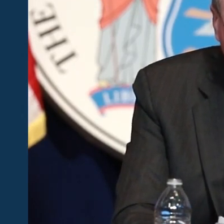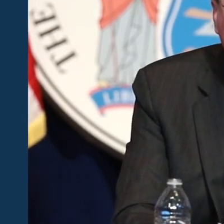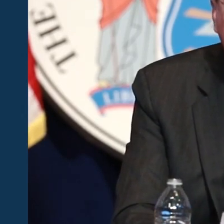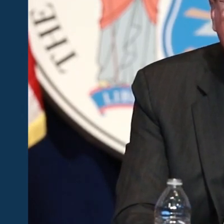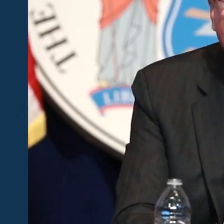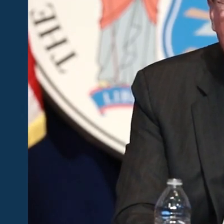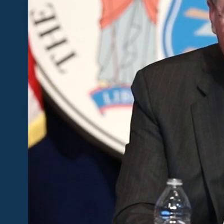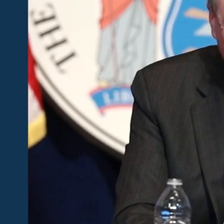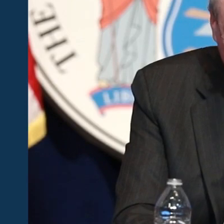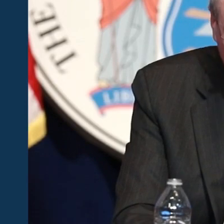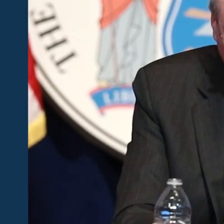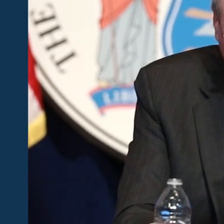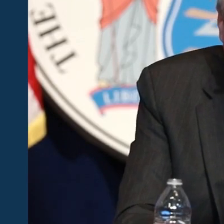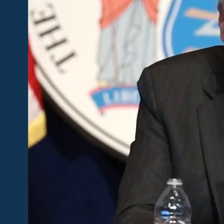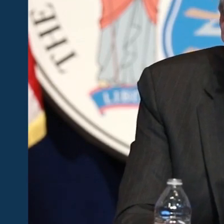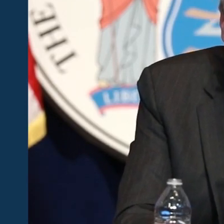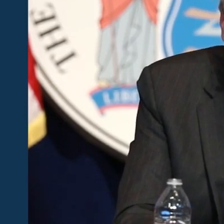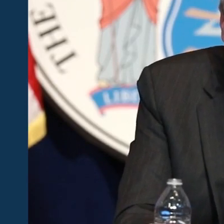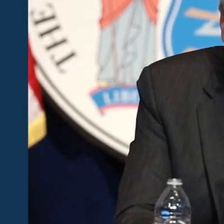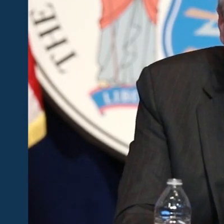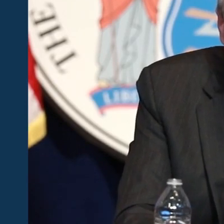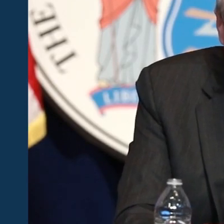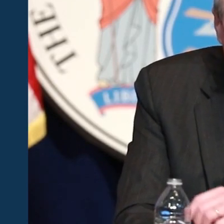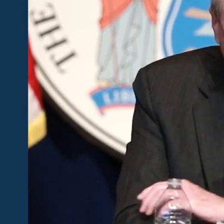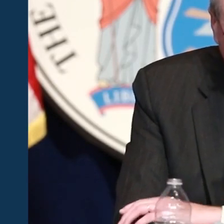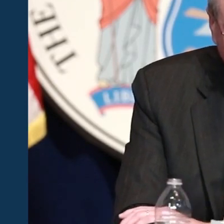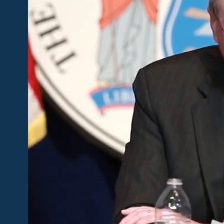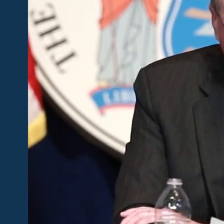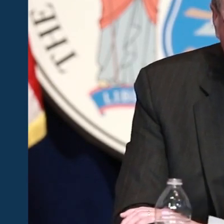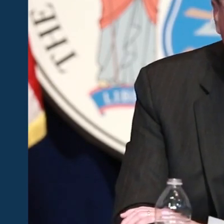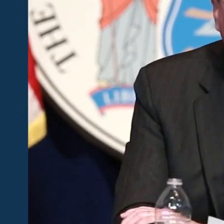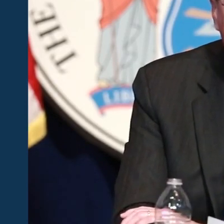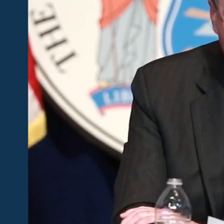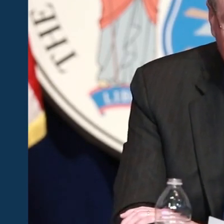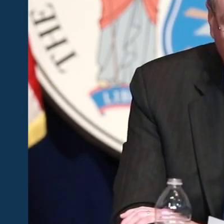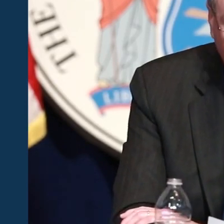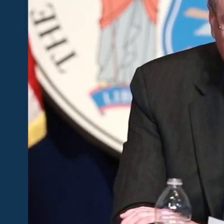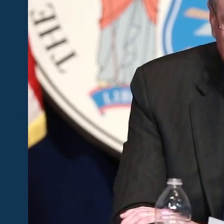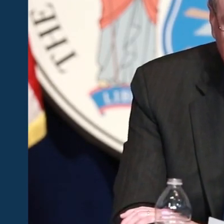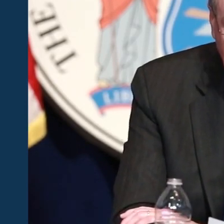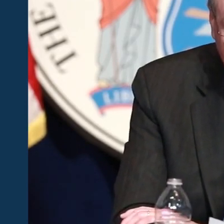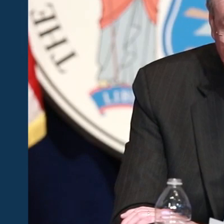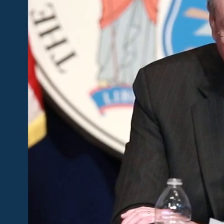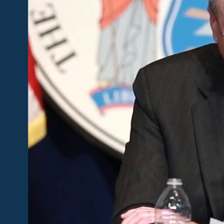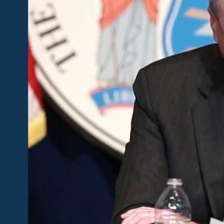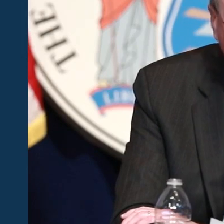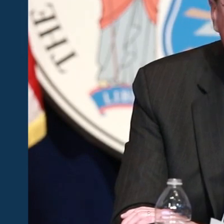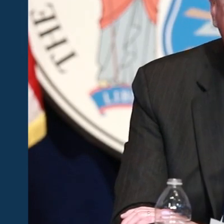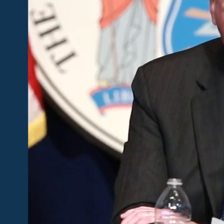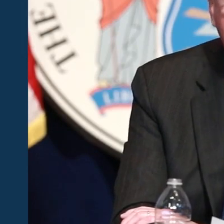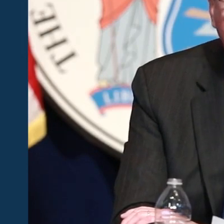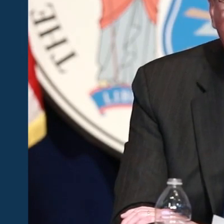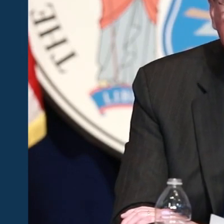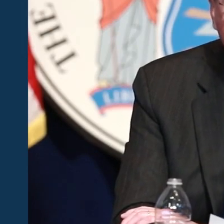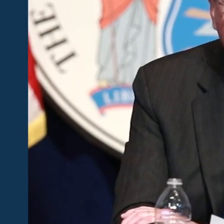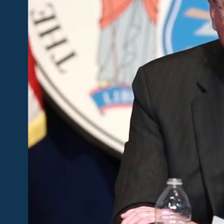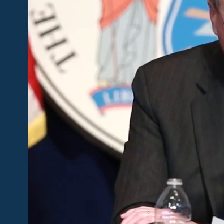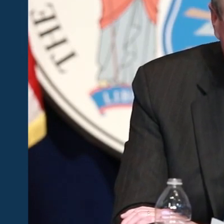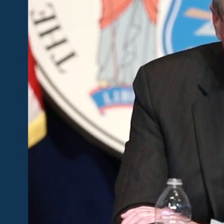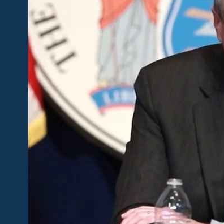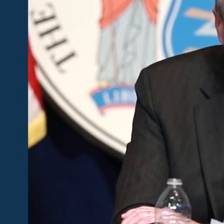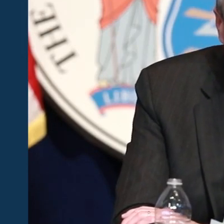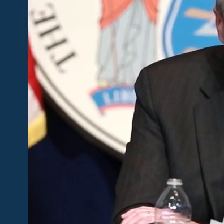been producing face shields. And the first have already been delivered to Holy Name Medical Center in Teaneck. We are grateful to the